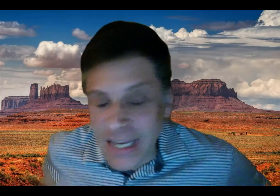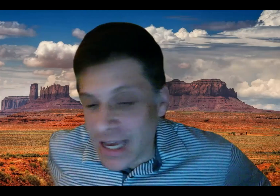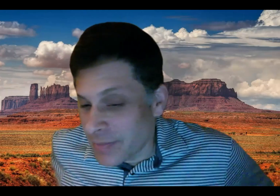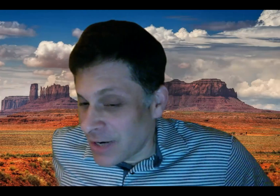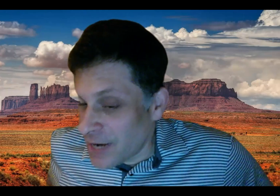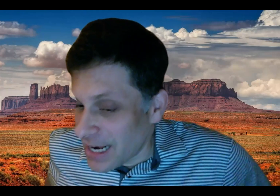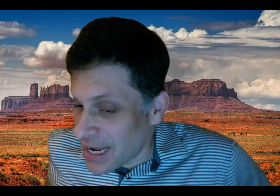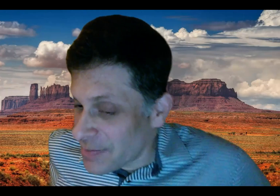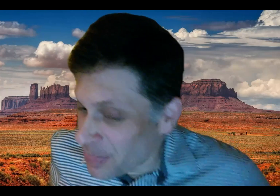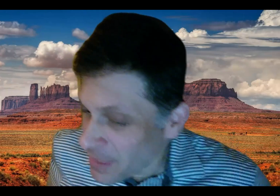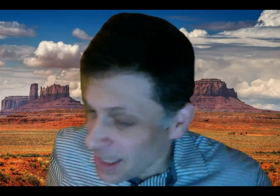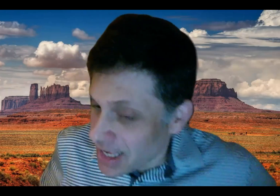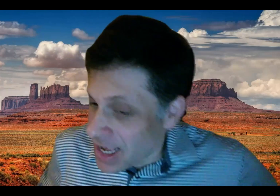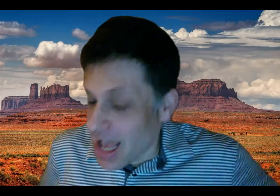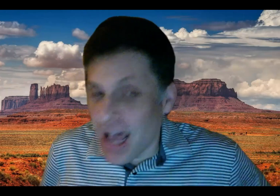beginning,